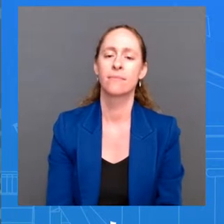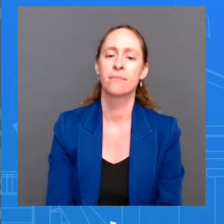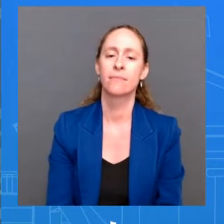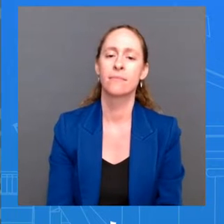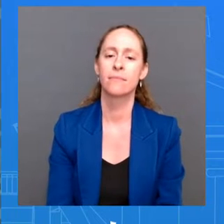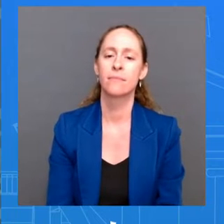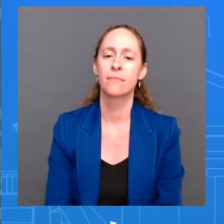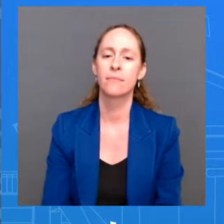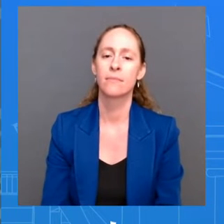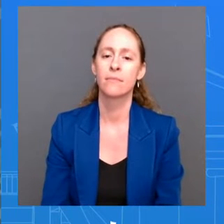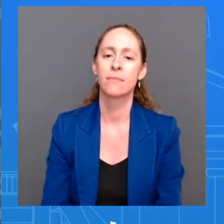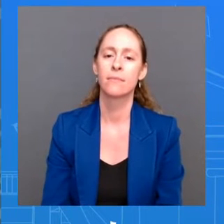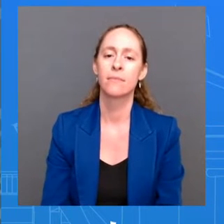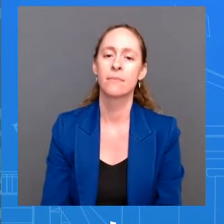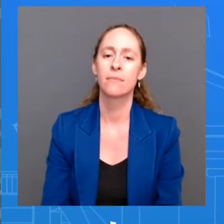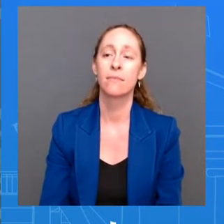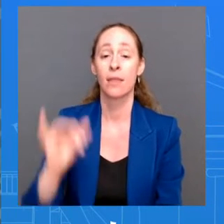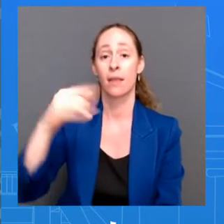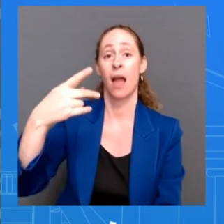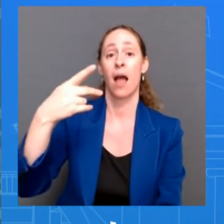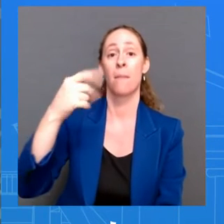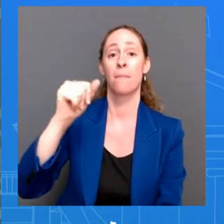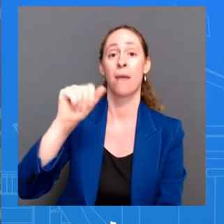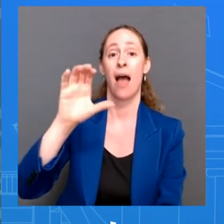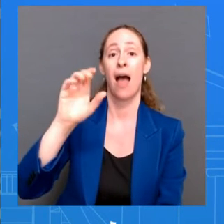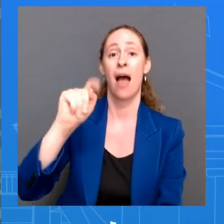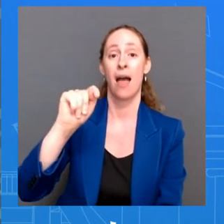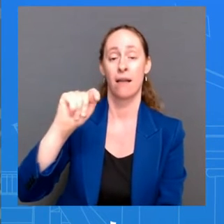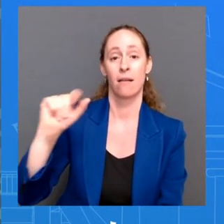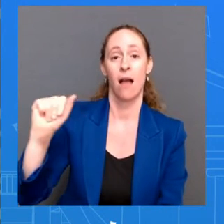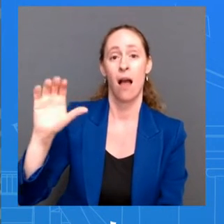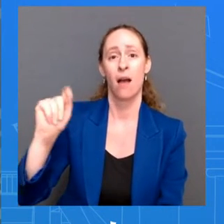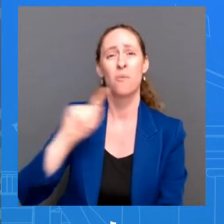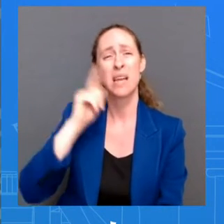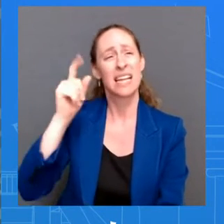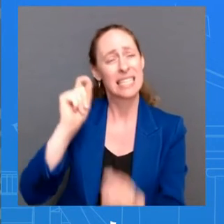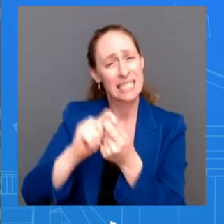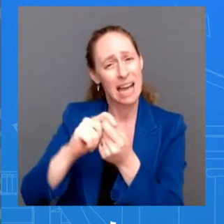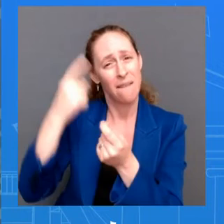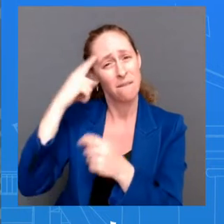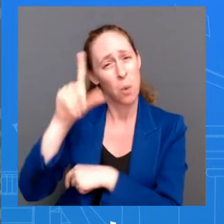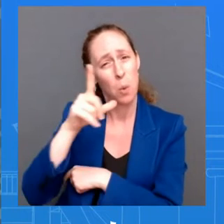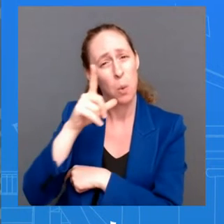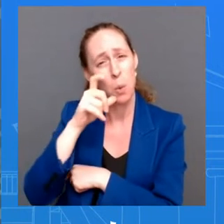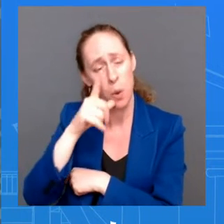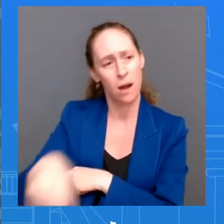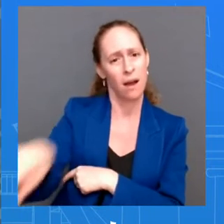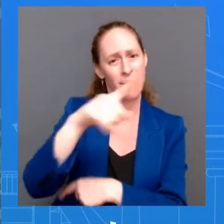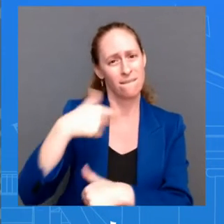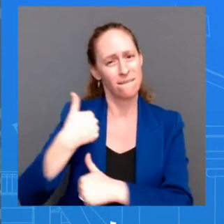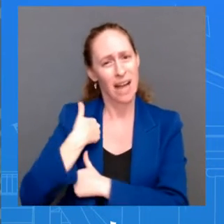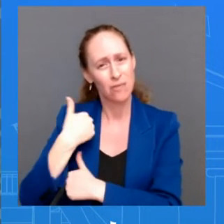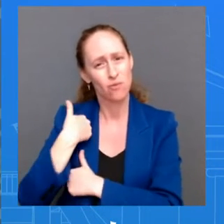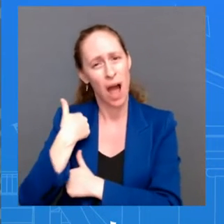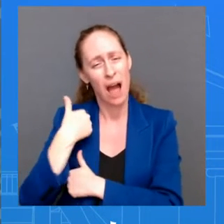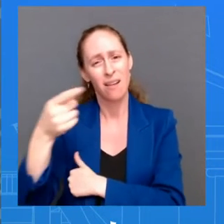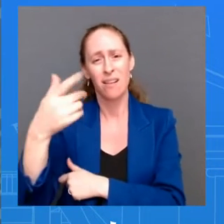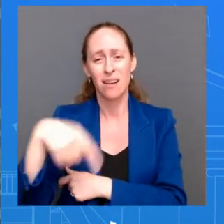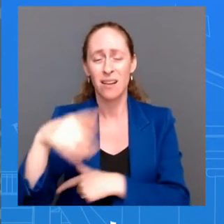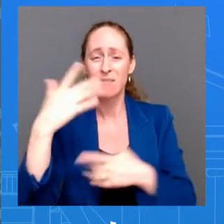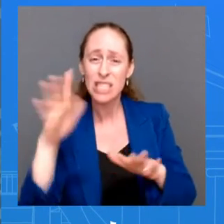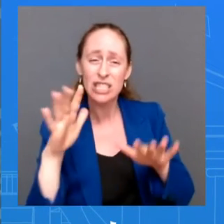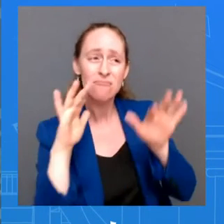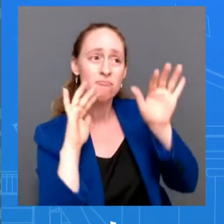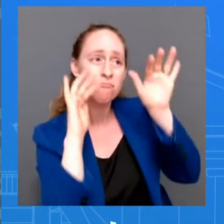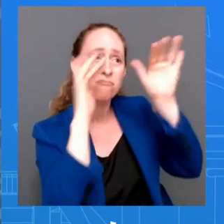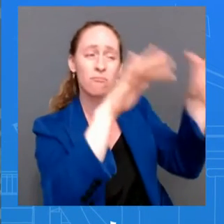about veterans who have been exposed to toxic chemicals because of their service to our country. So the time is now to get this moving. The time is